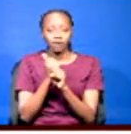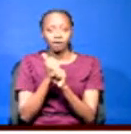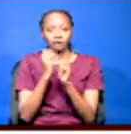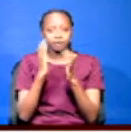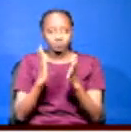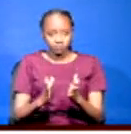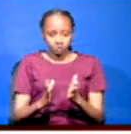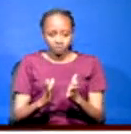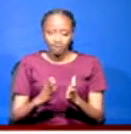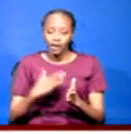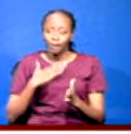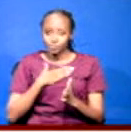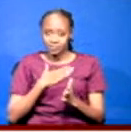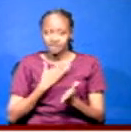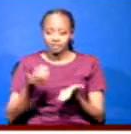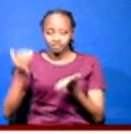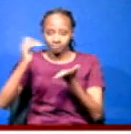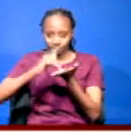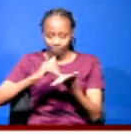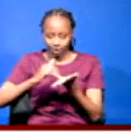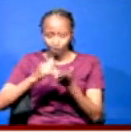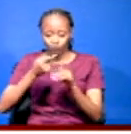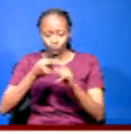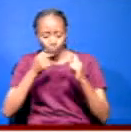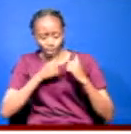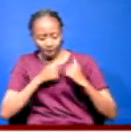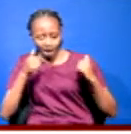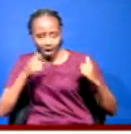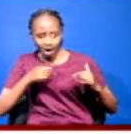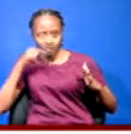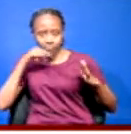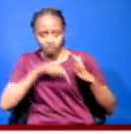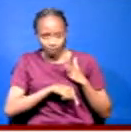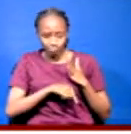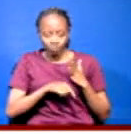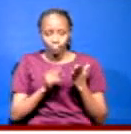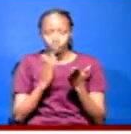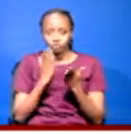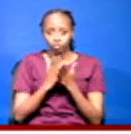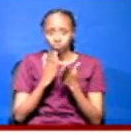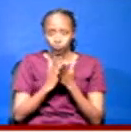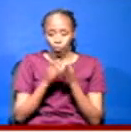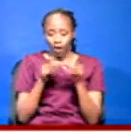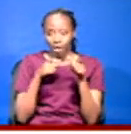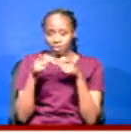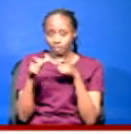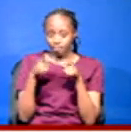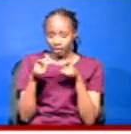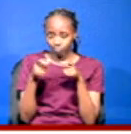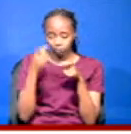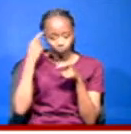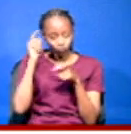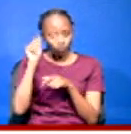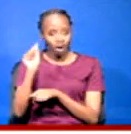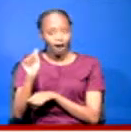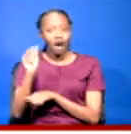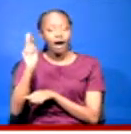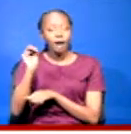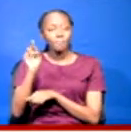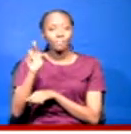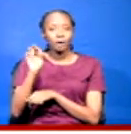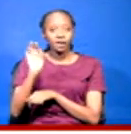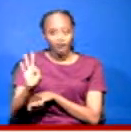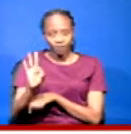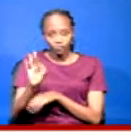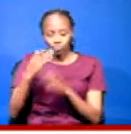want to once again, from the bottom of my heart, thank the board and management of AMREF University, as